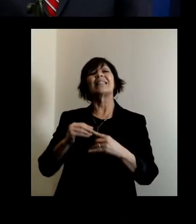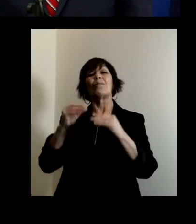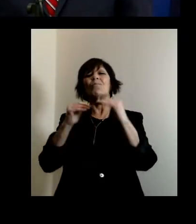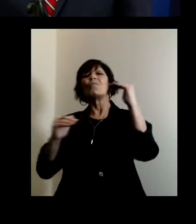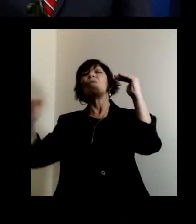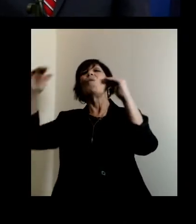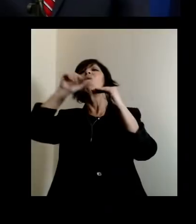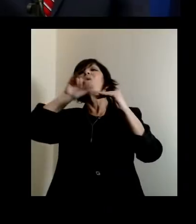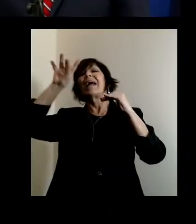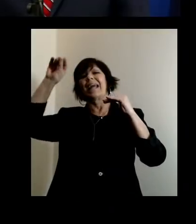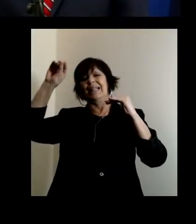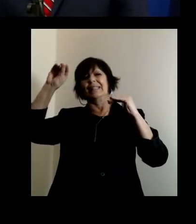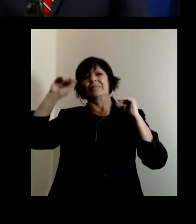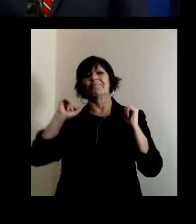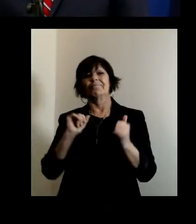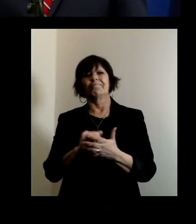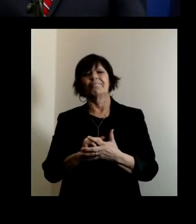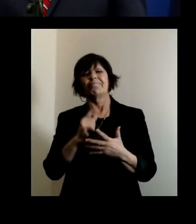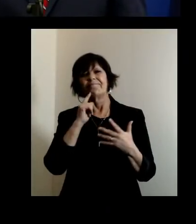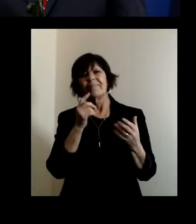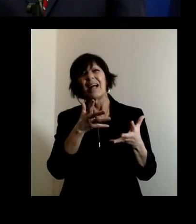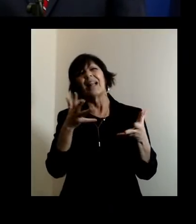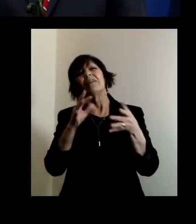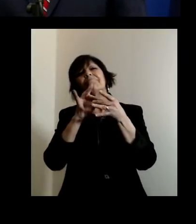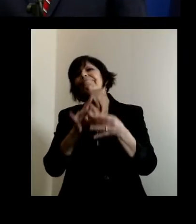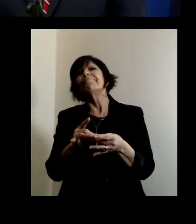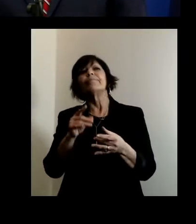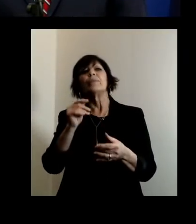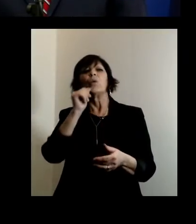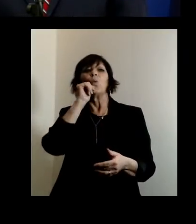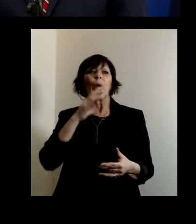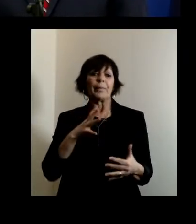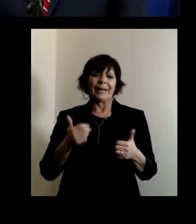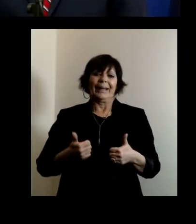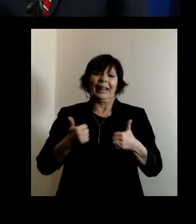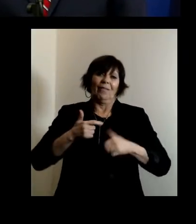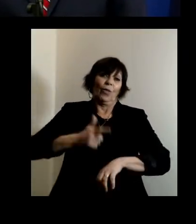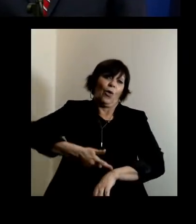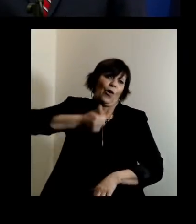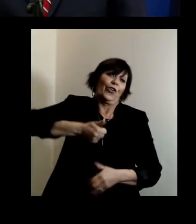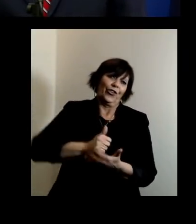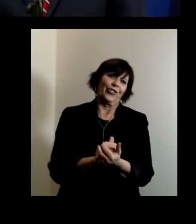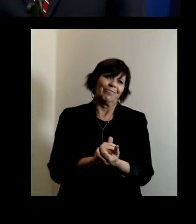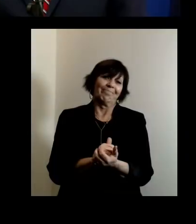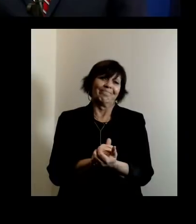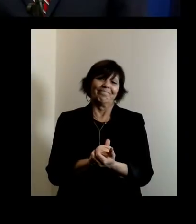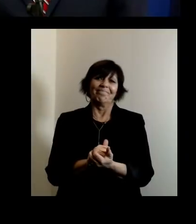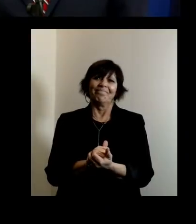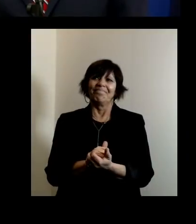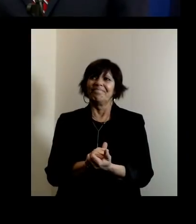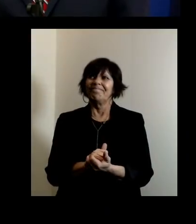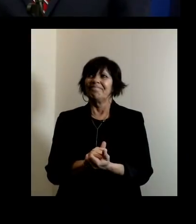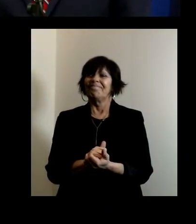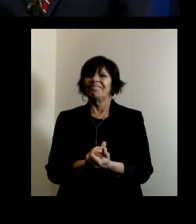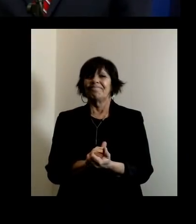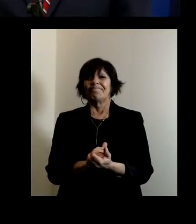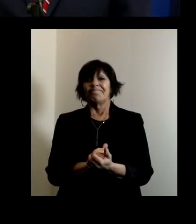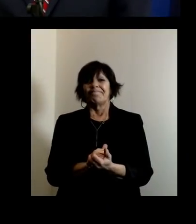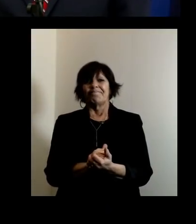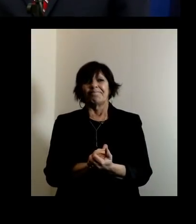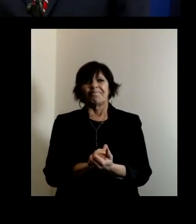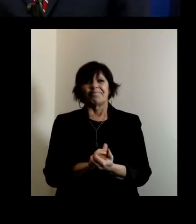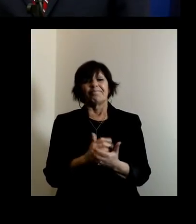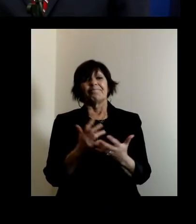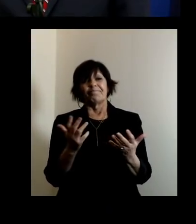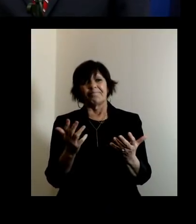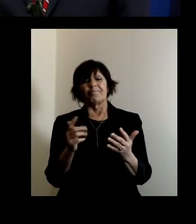category. We believe a lot of this has to do with just more women living longer than men to begin with.